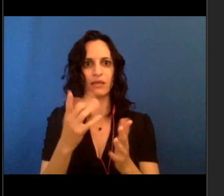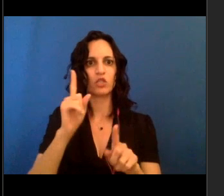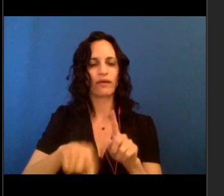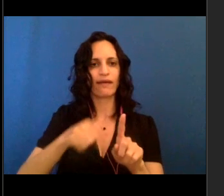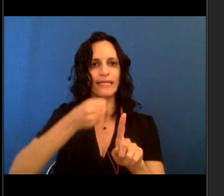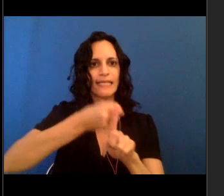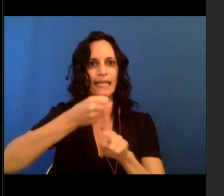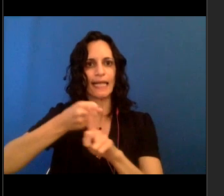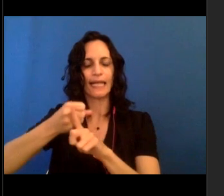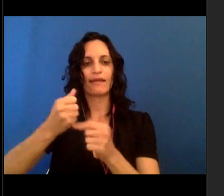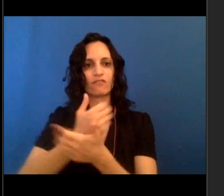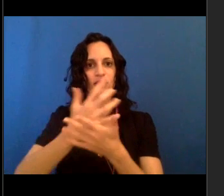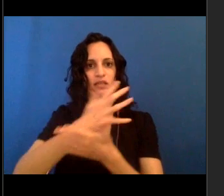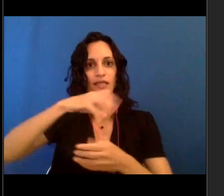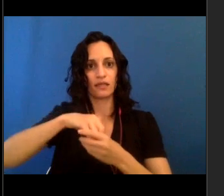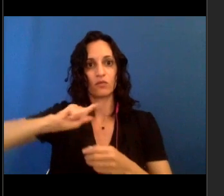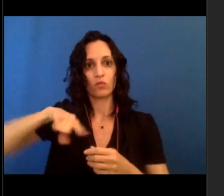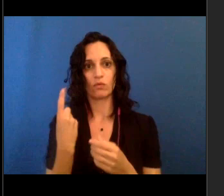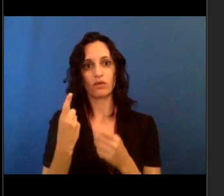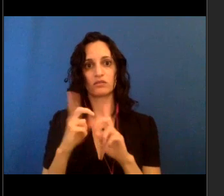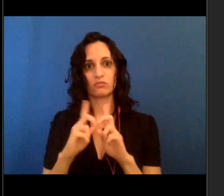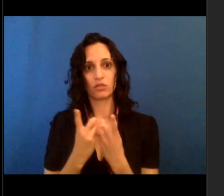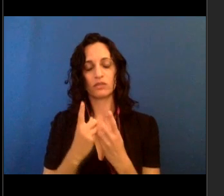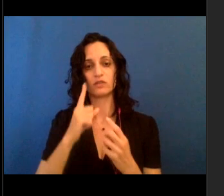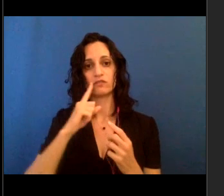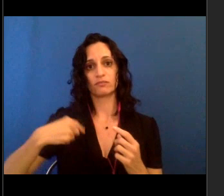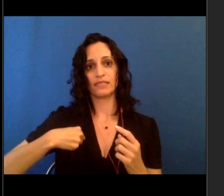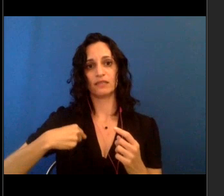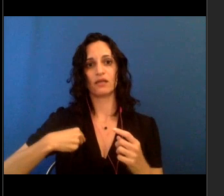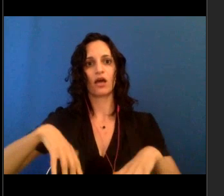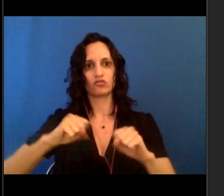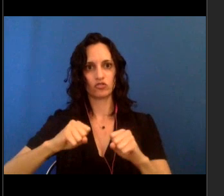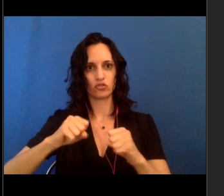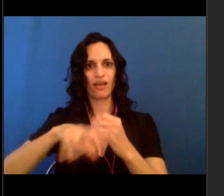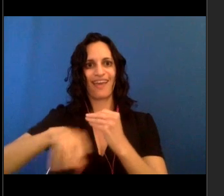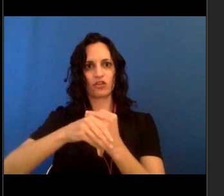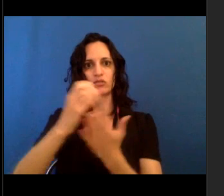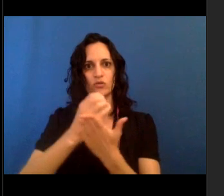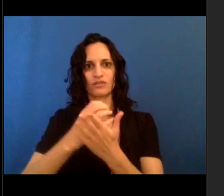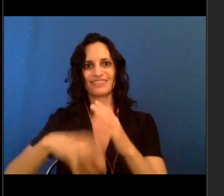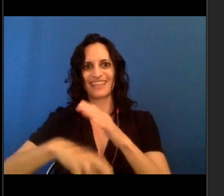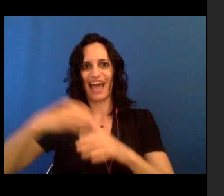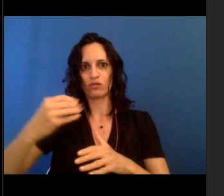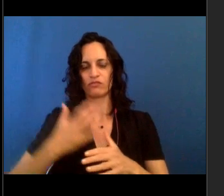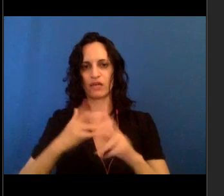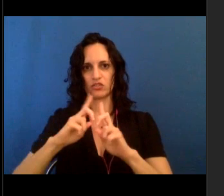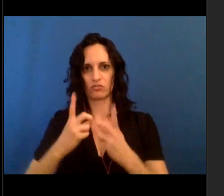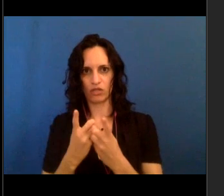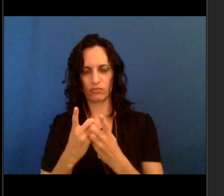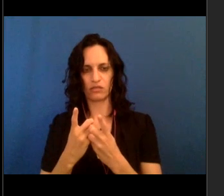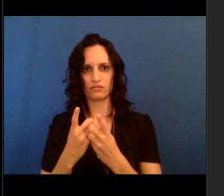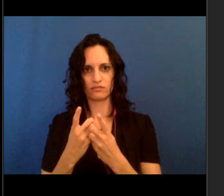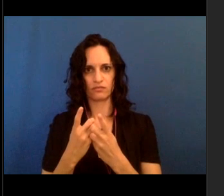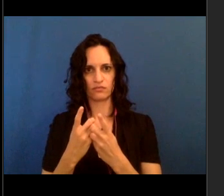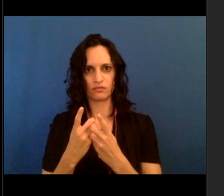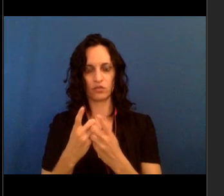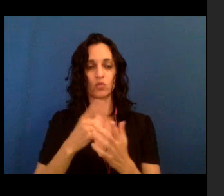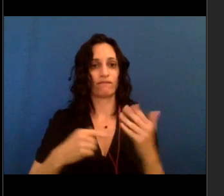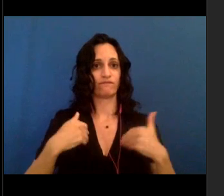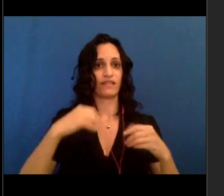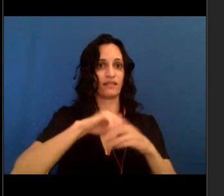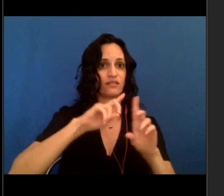department. So in my case, I took extra courses outside of my department to supplement what was offered in the department. But for anyone who